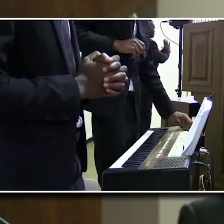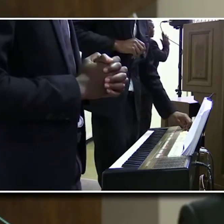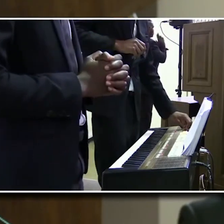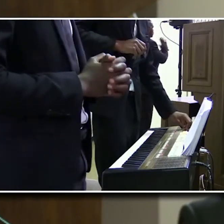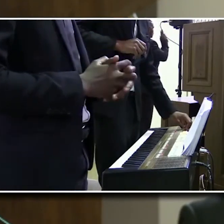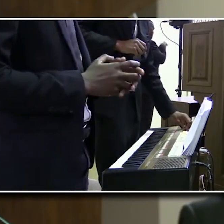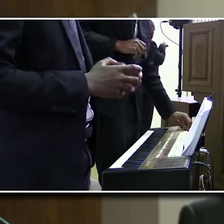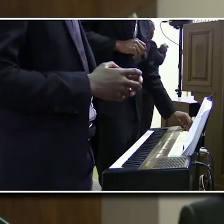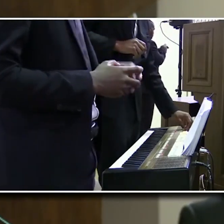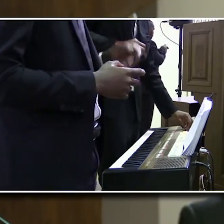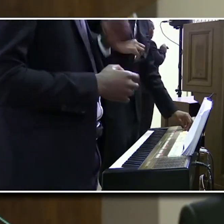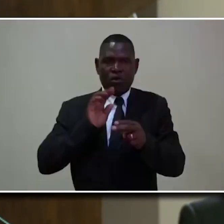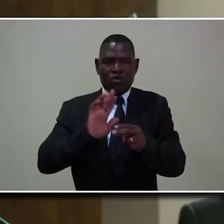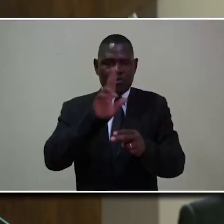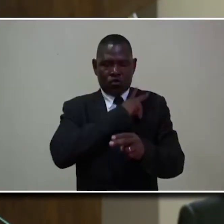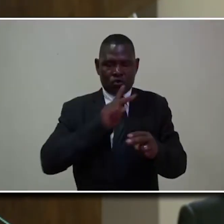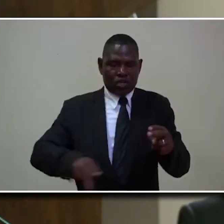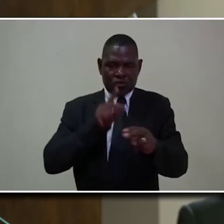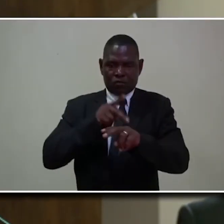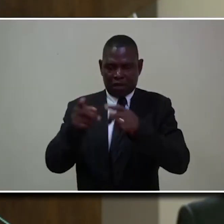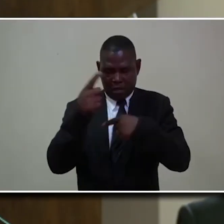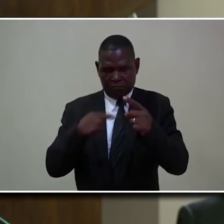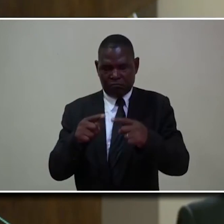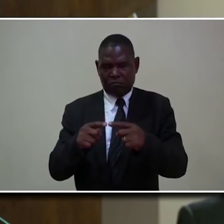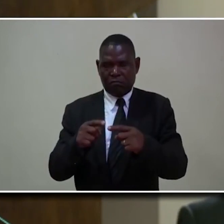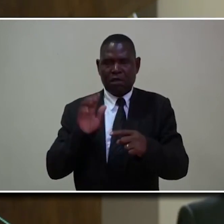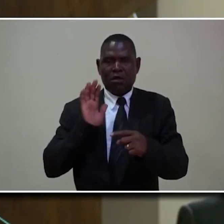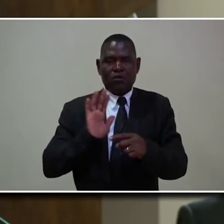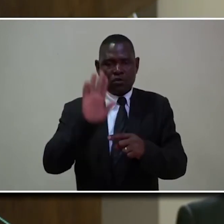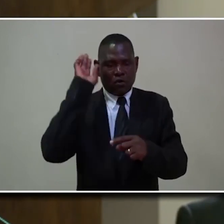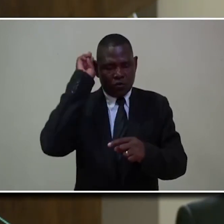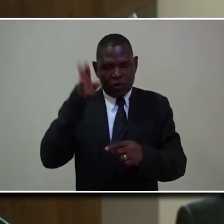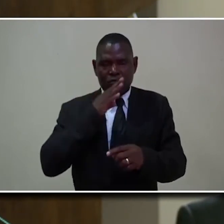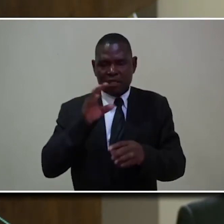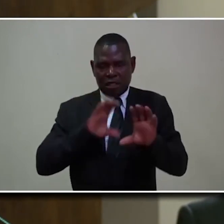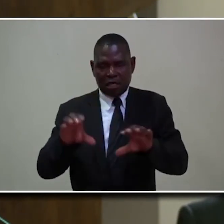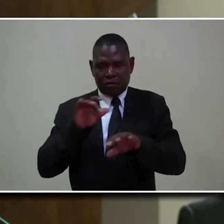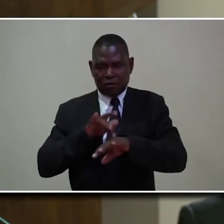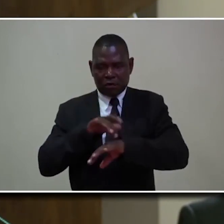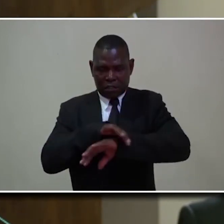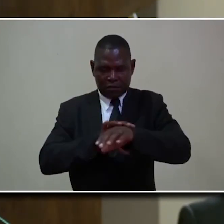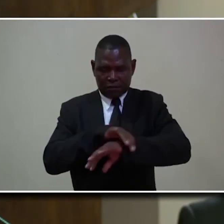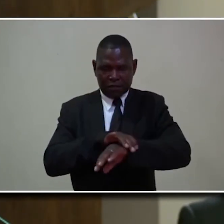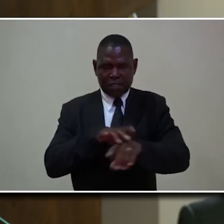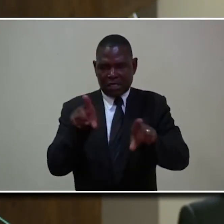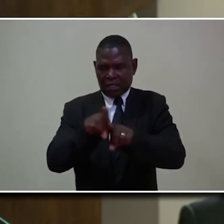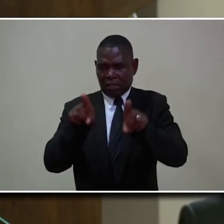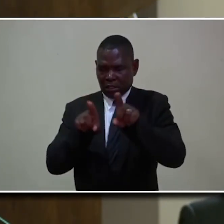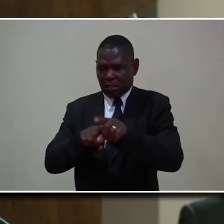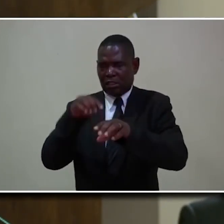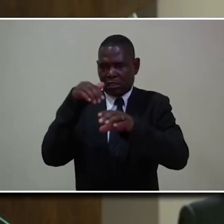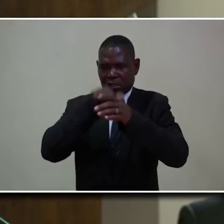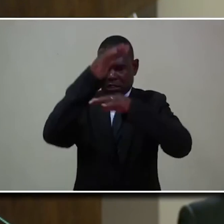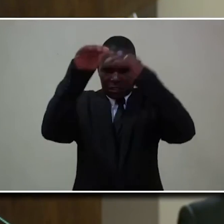hallowed be your name. Your kingdom come. Your will be done on earth